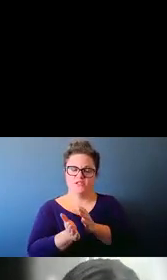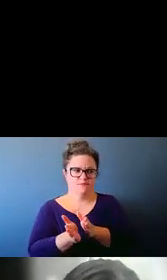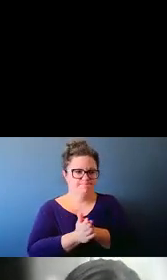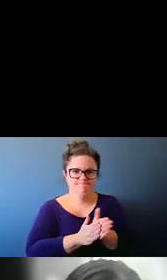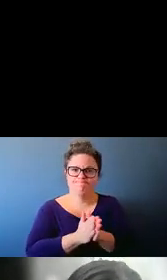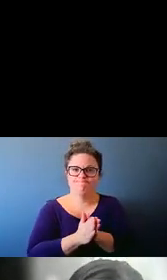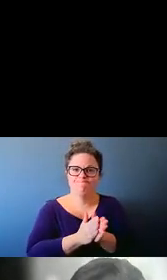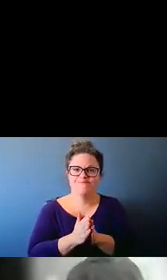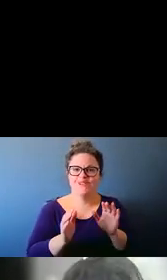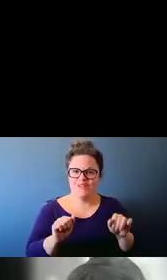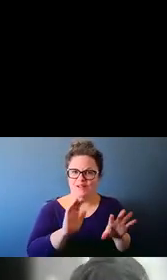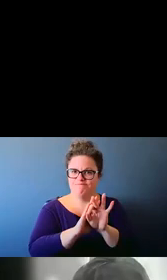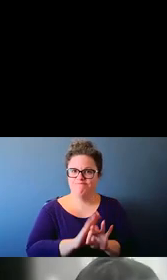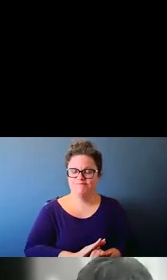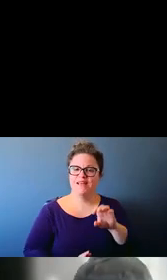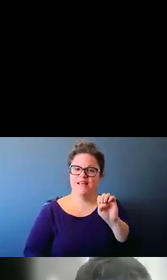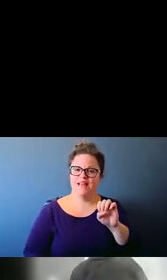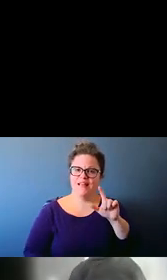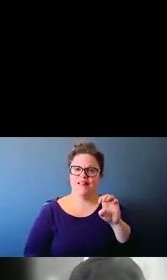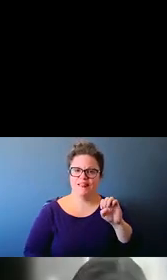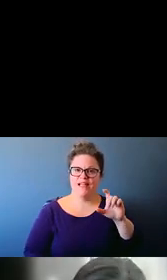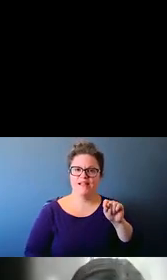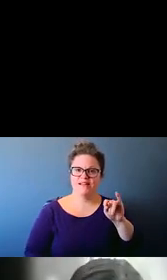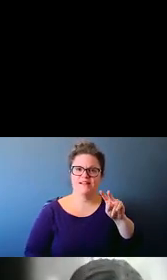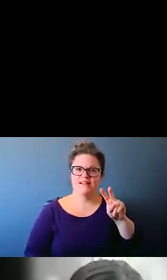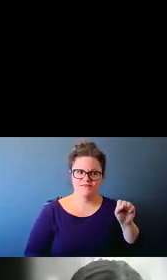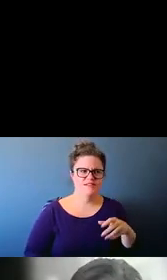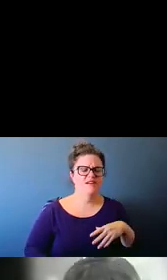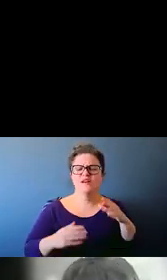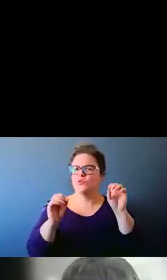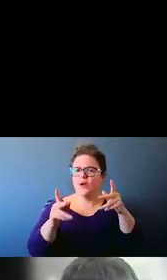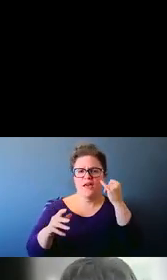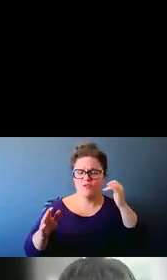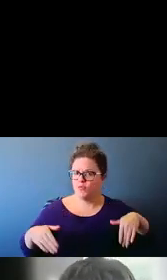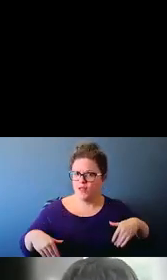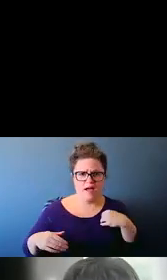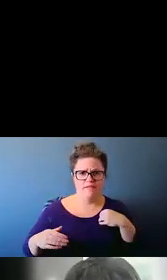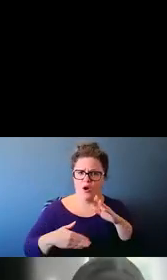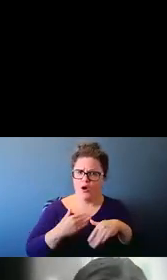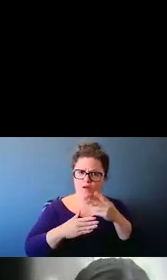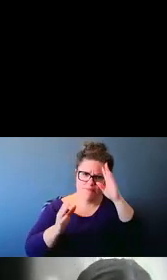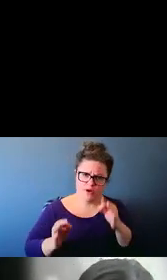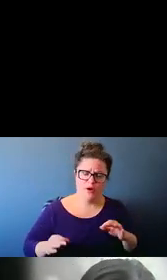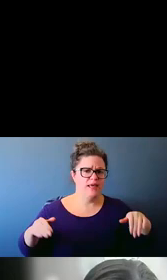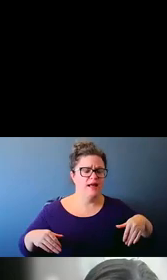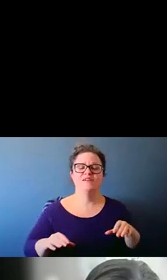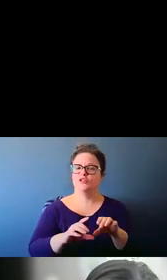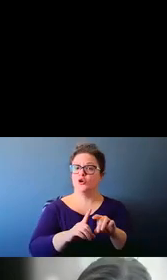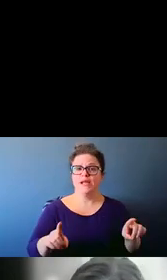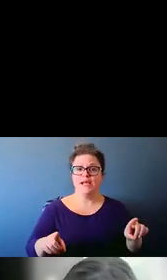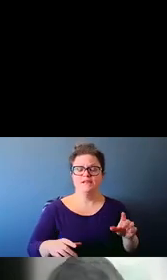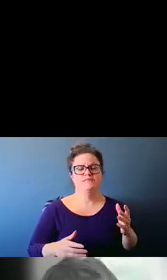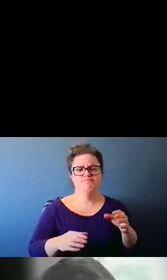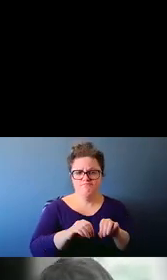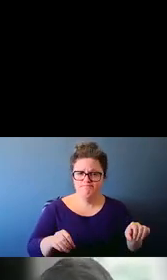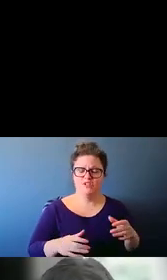electives. So as we've mentioned, it's okay to not have it all figured out yet. A degree is an ongoing, evolving process, and you have the